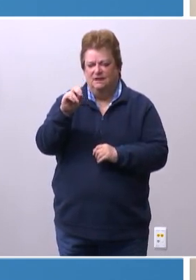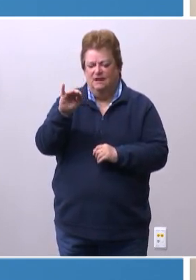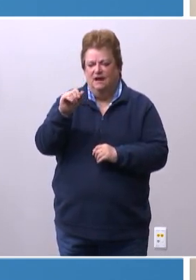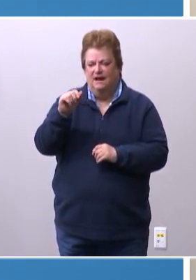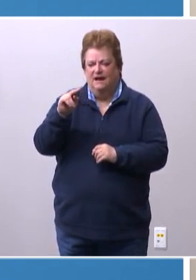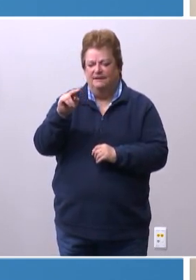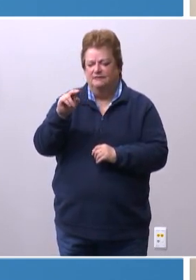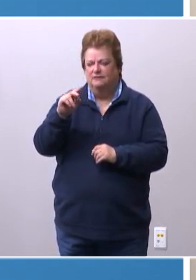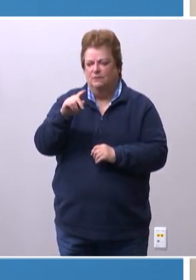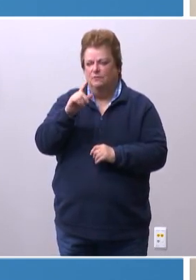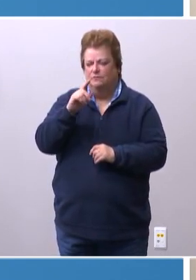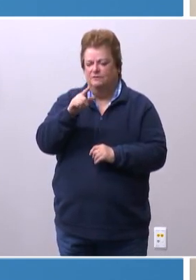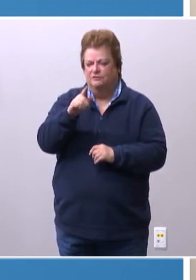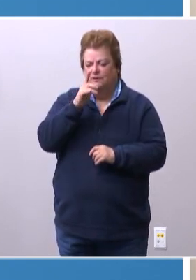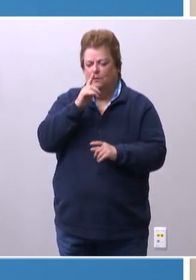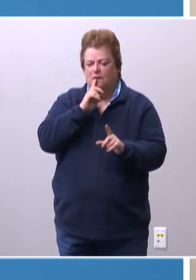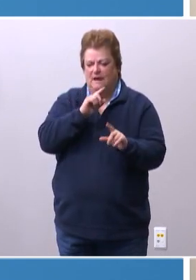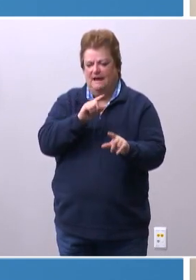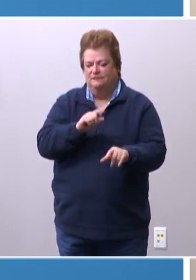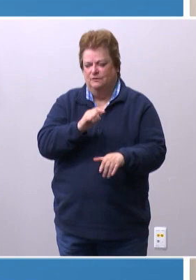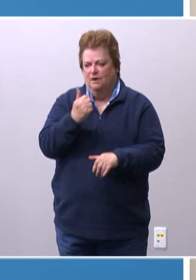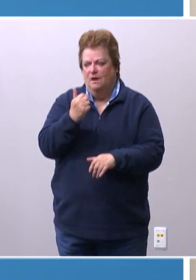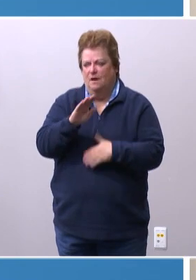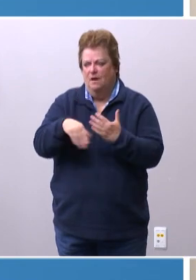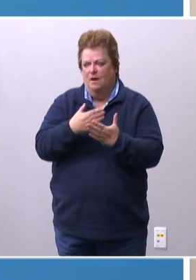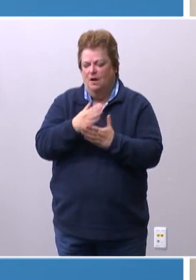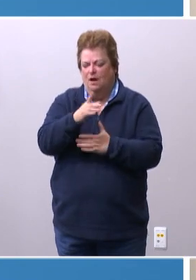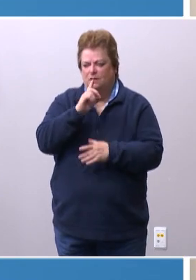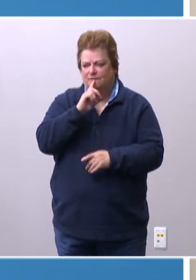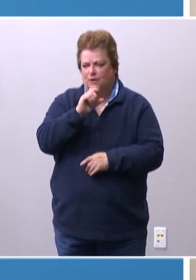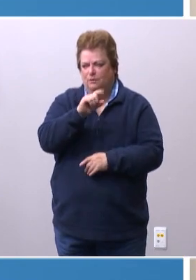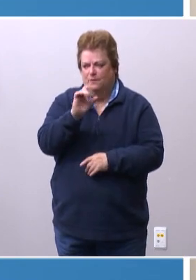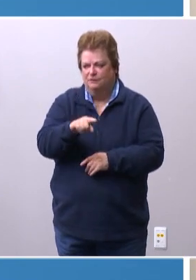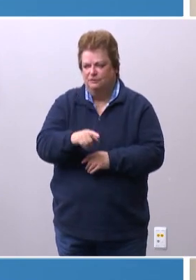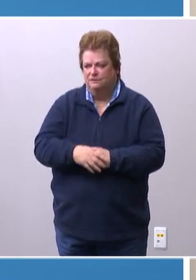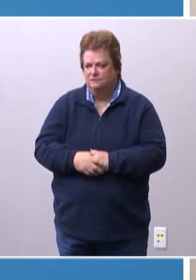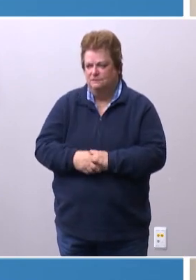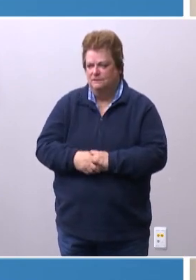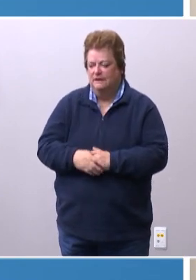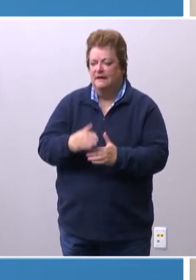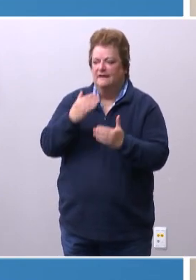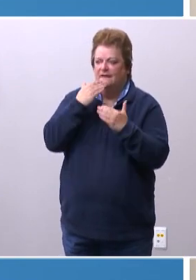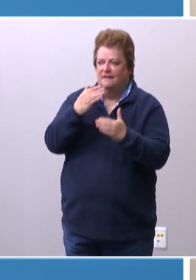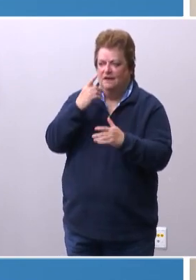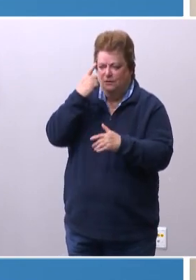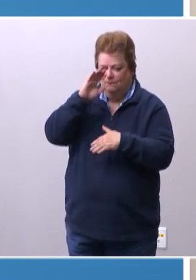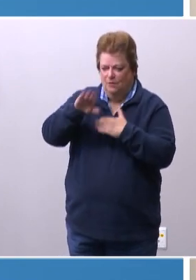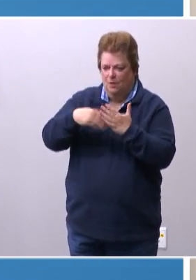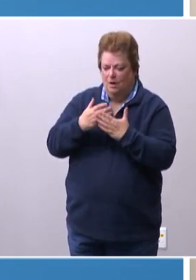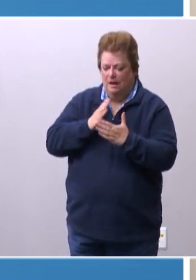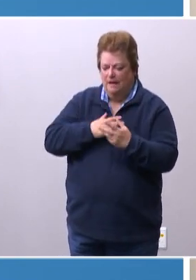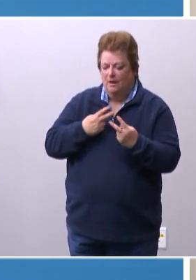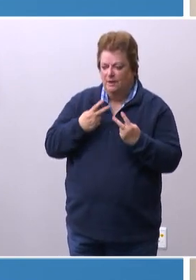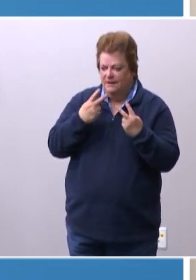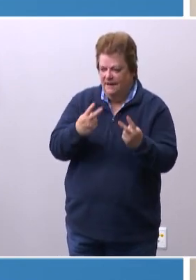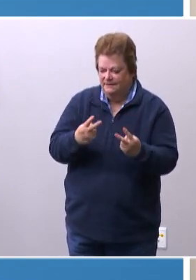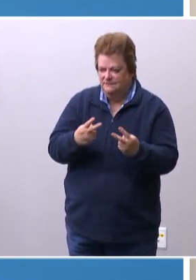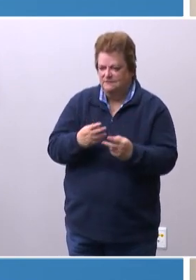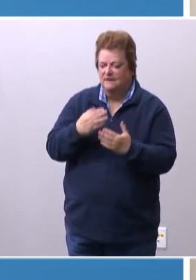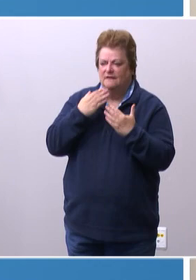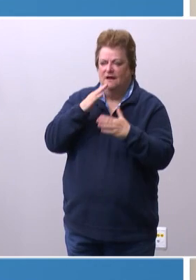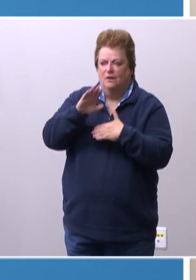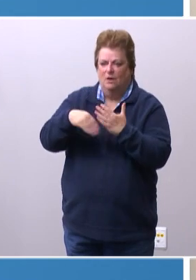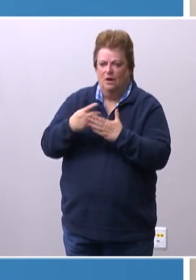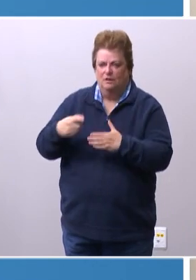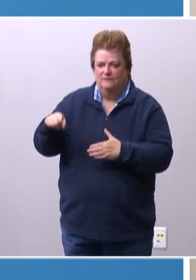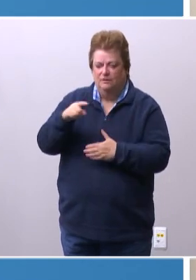dgonzalez@lincoln.ne.gov with those questions. We'll get them answered as quickly as possible. Thank you to all our guests. Thank you to all of you for